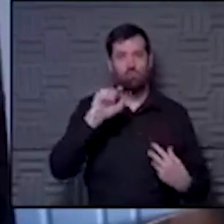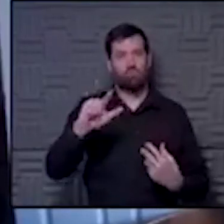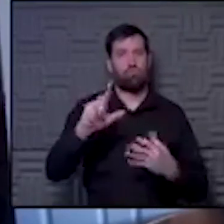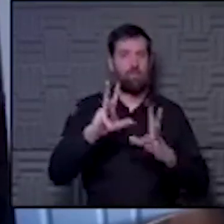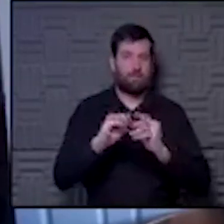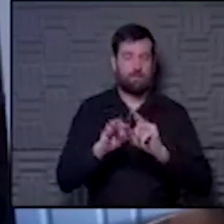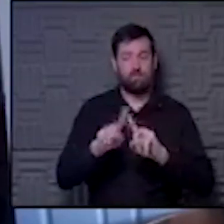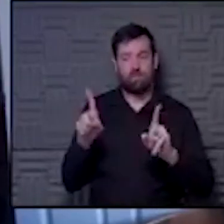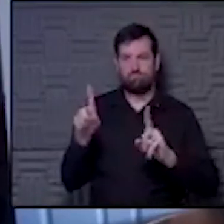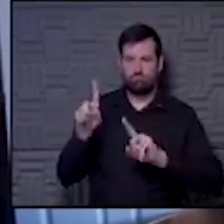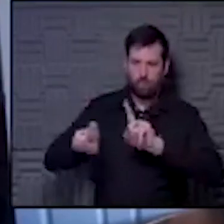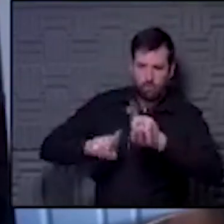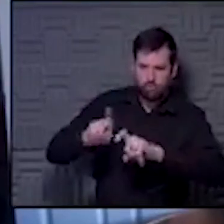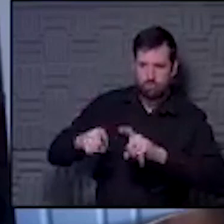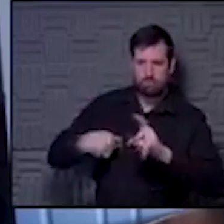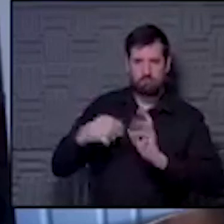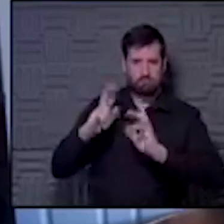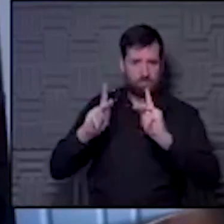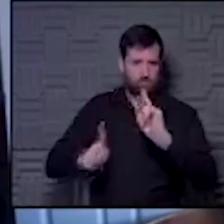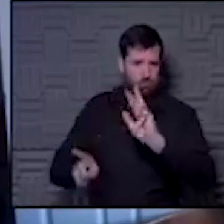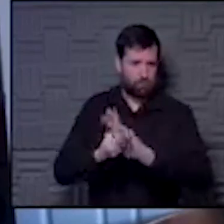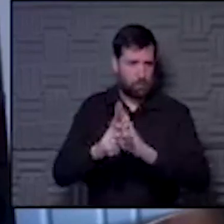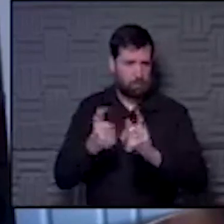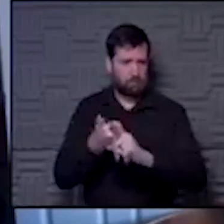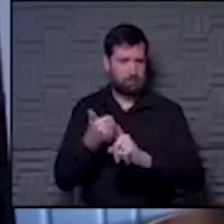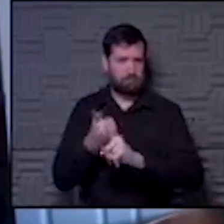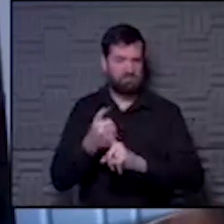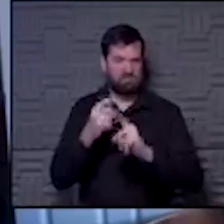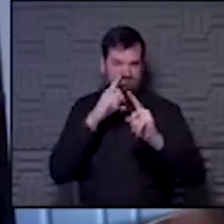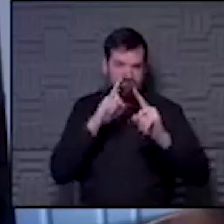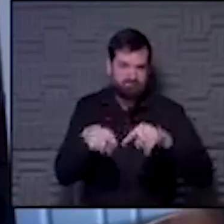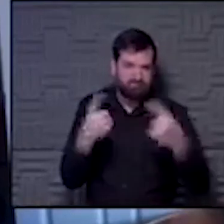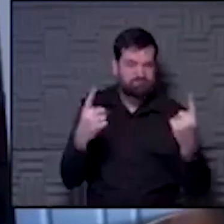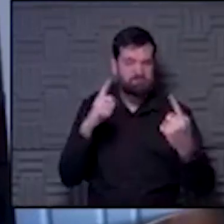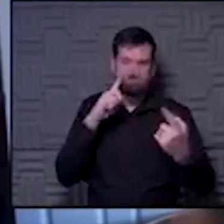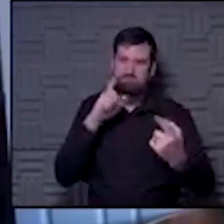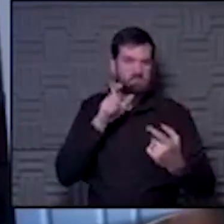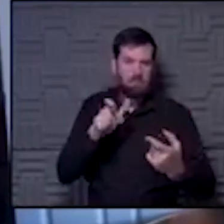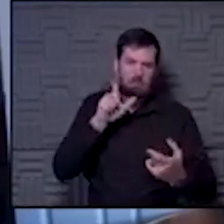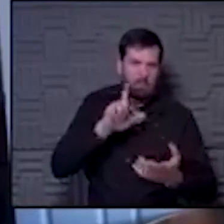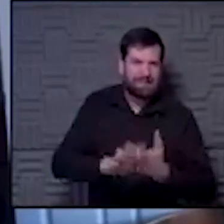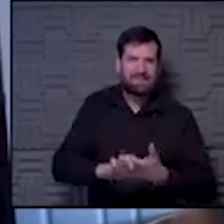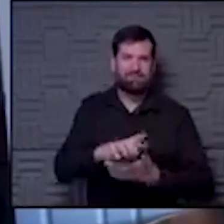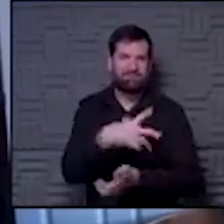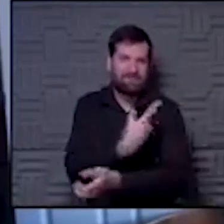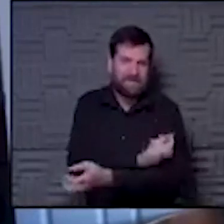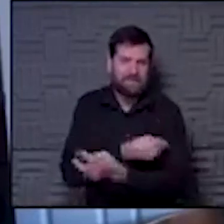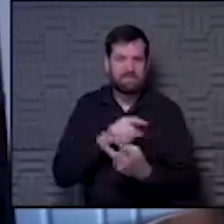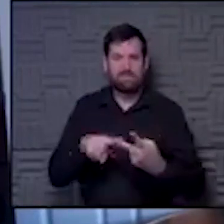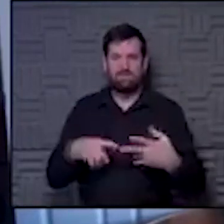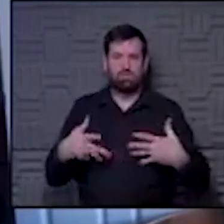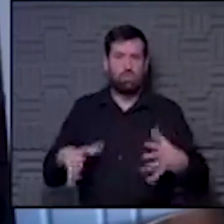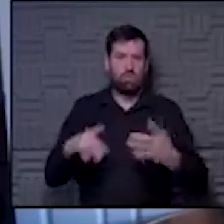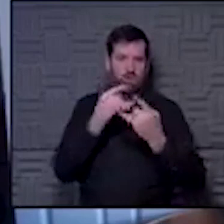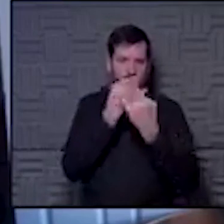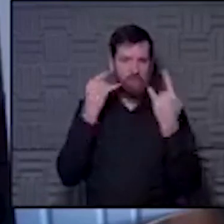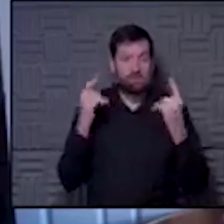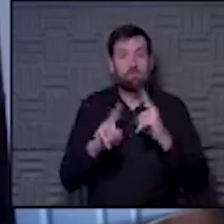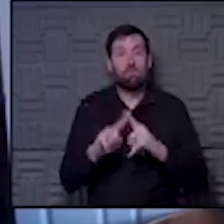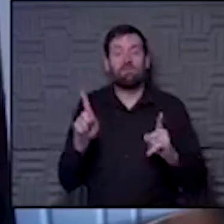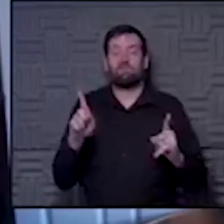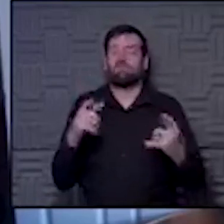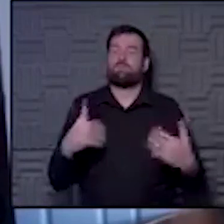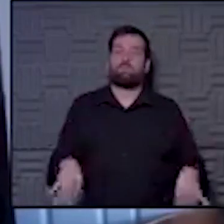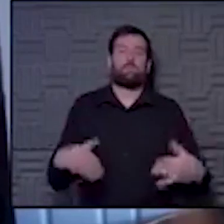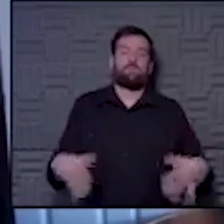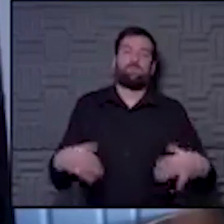about, do people show up who, are anti-vaxxers or don't want to wear masks? I think a secret to this, a key to